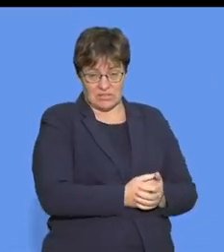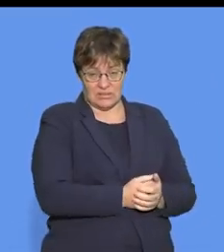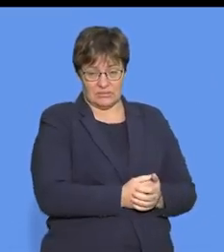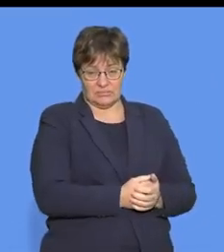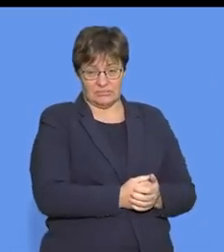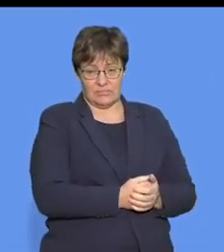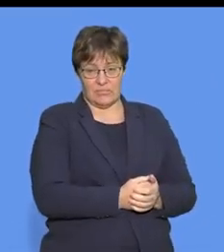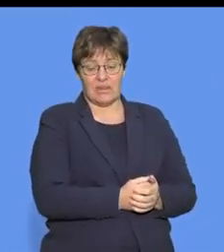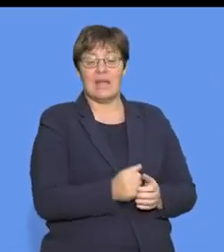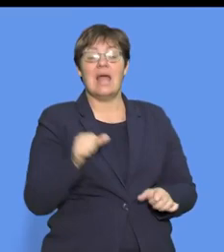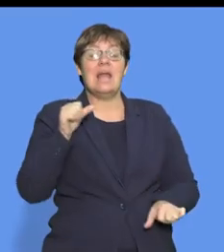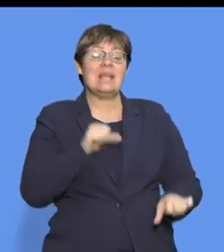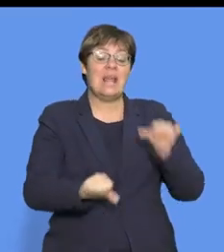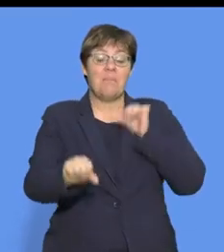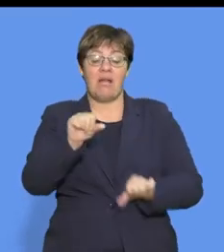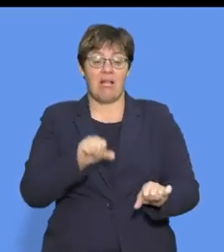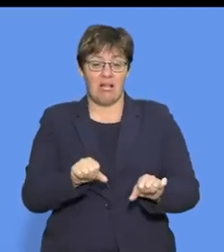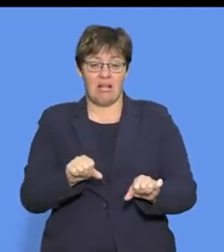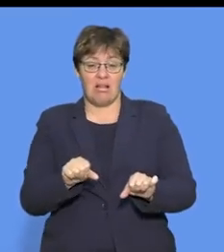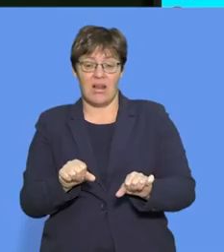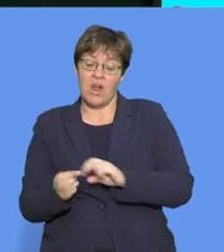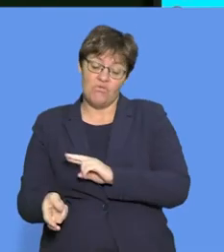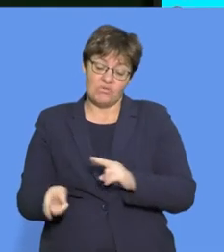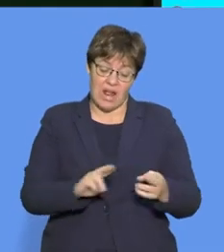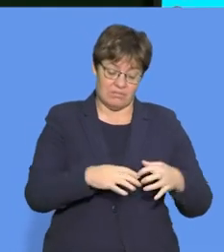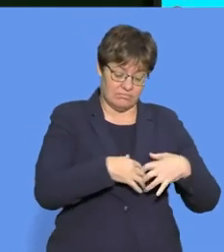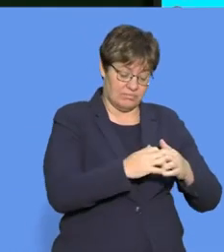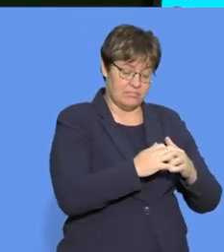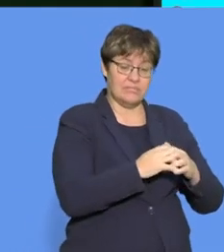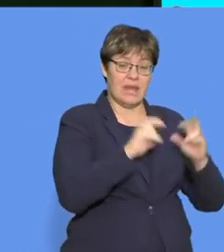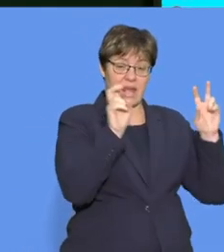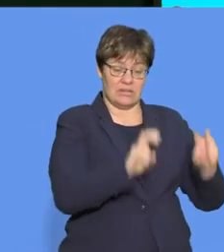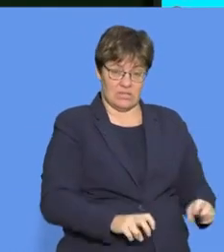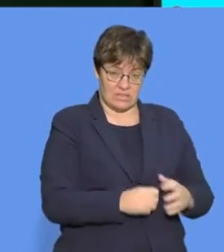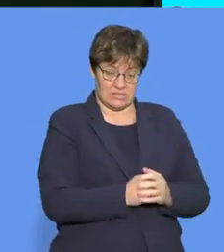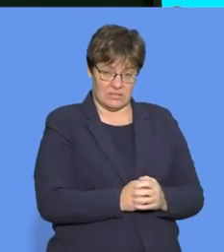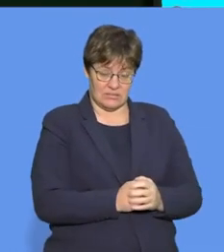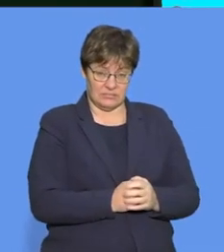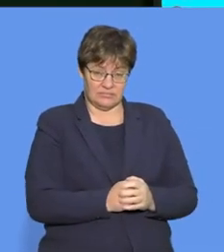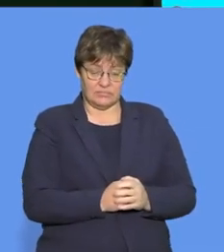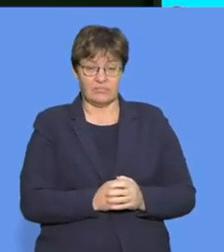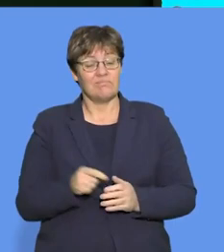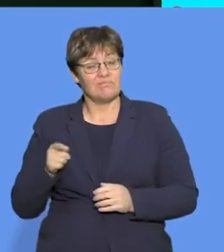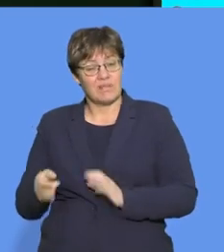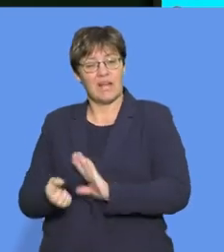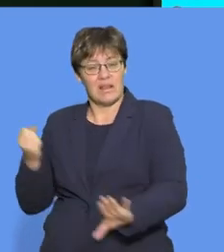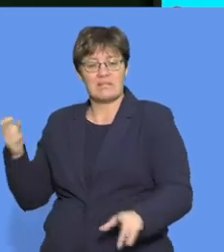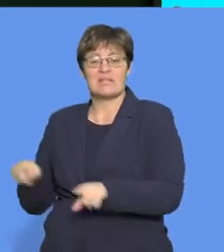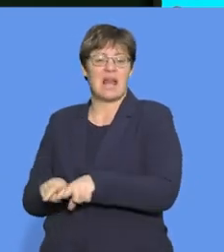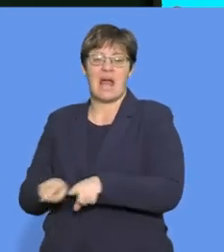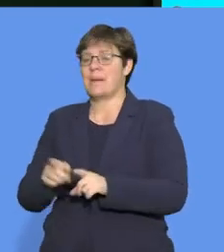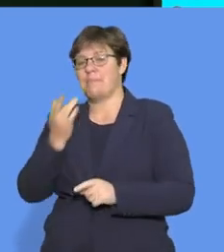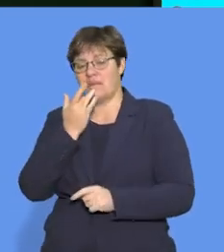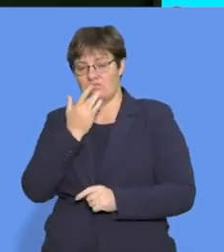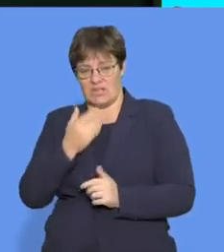the chemical elements react to give us electricity. So a galvanic cell is just a